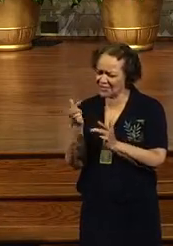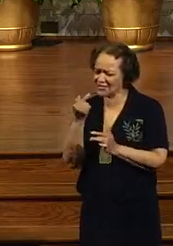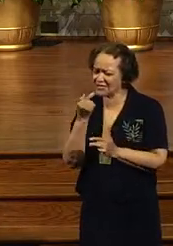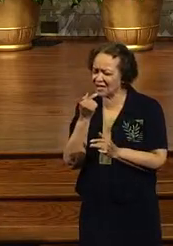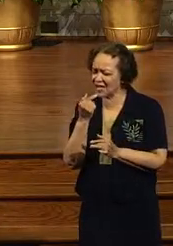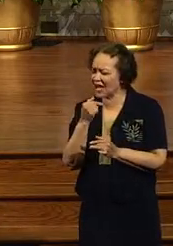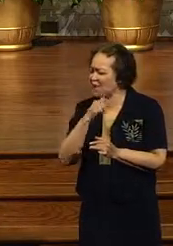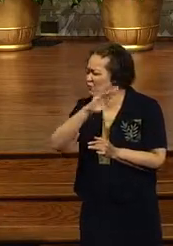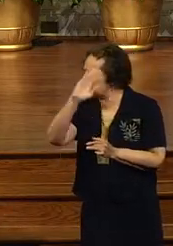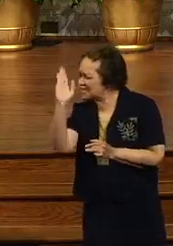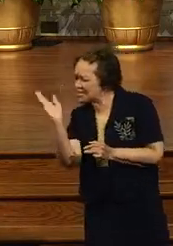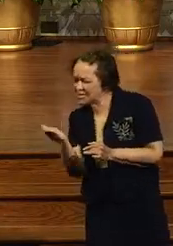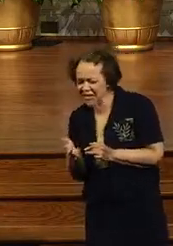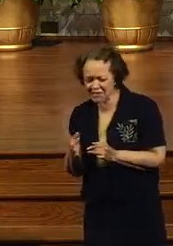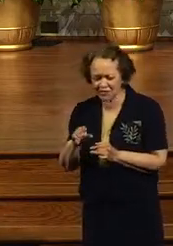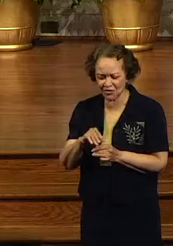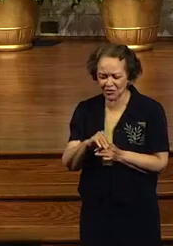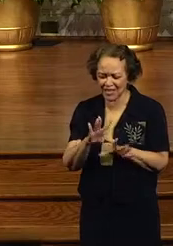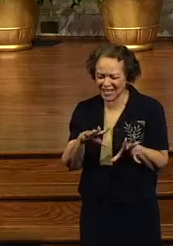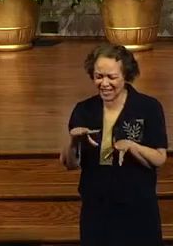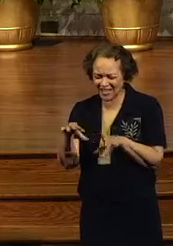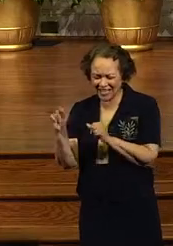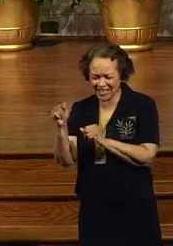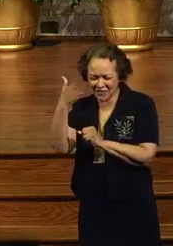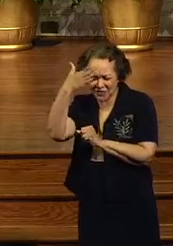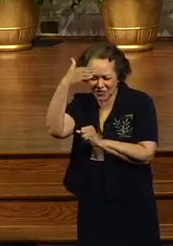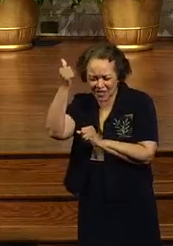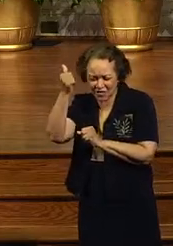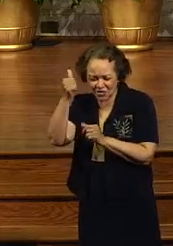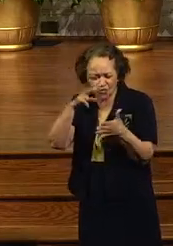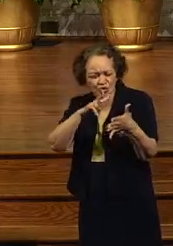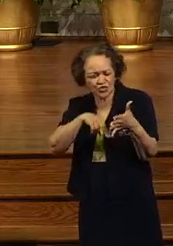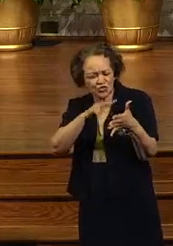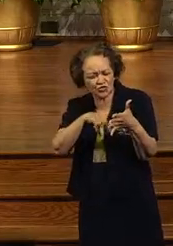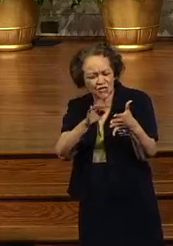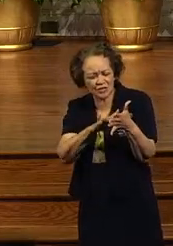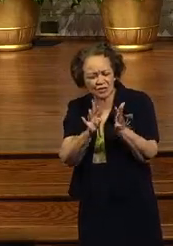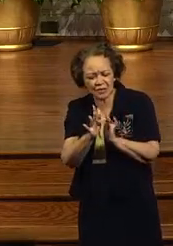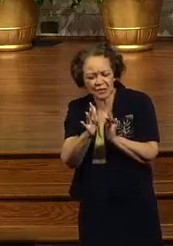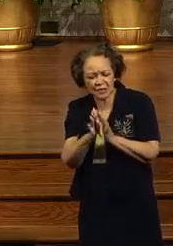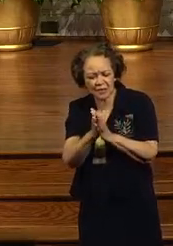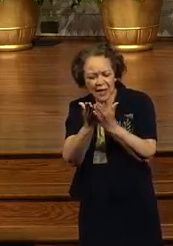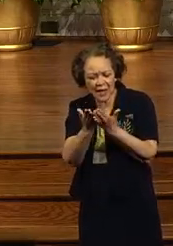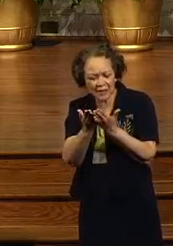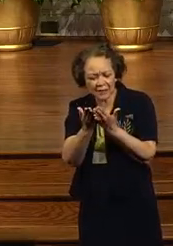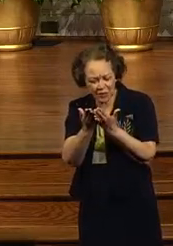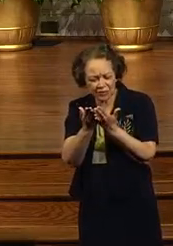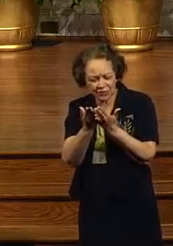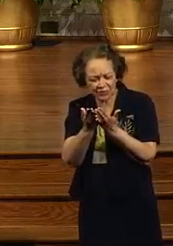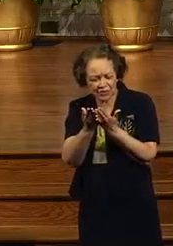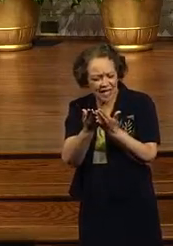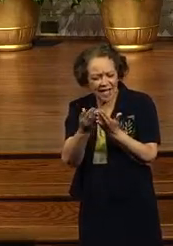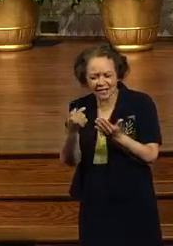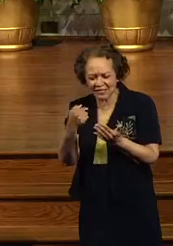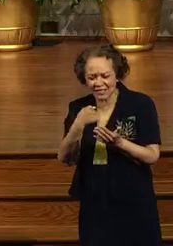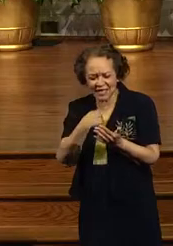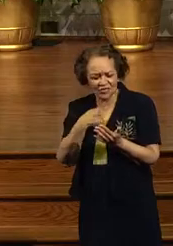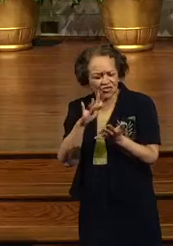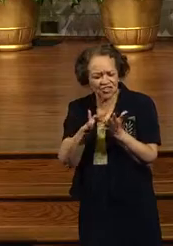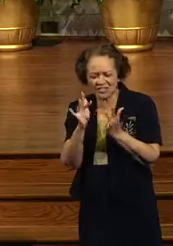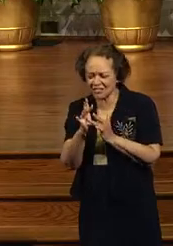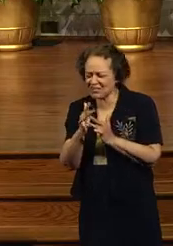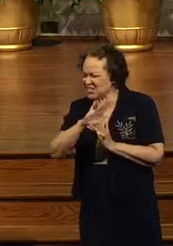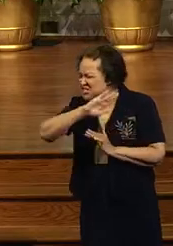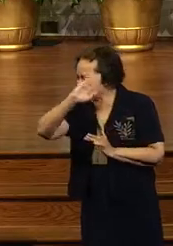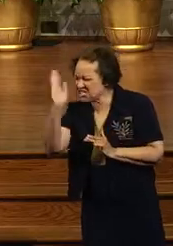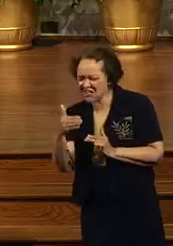you. When you read this book, he says, you can stand on my promises because I will not ever, ever lie to you. When you read